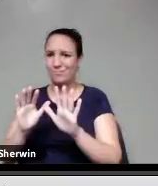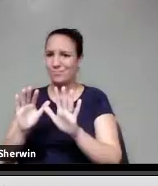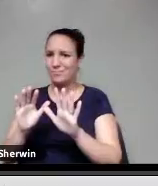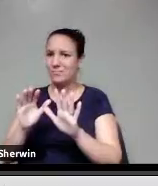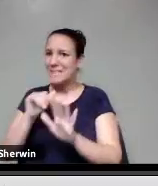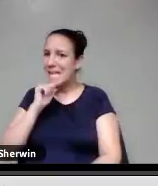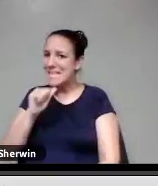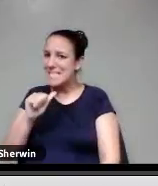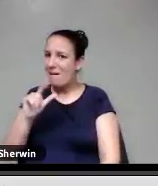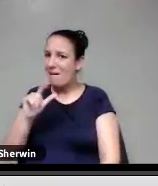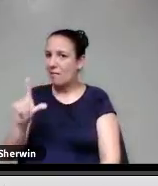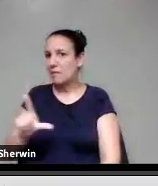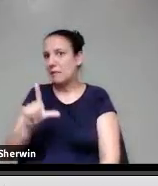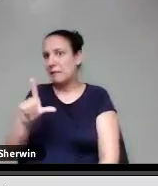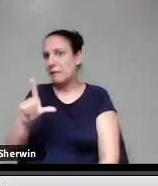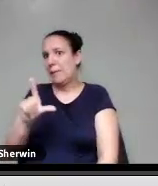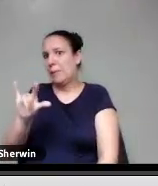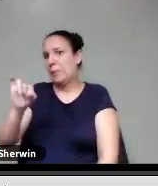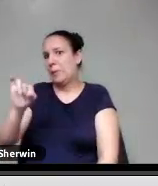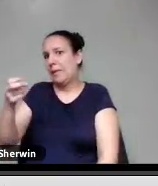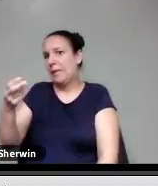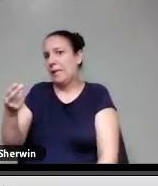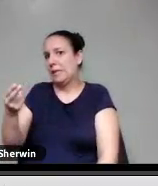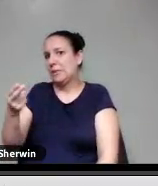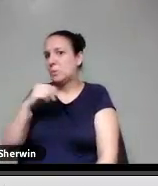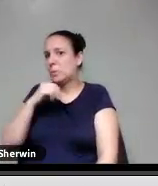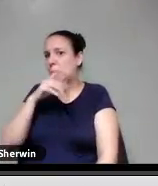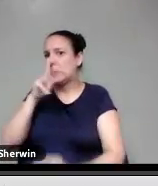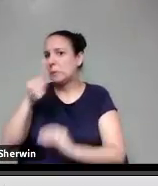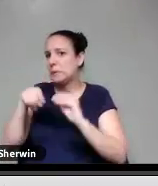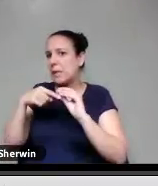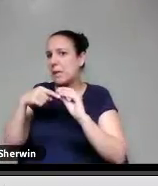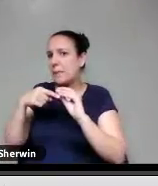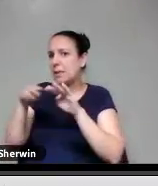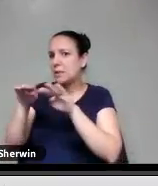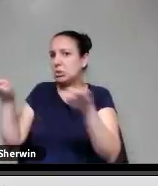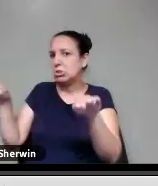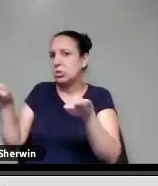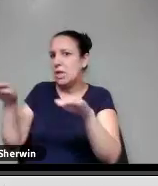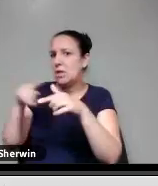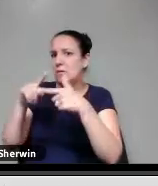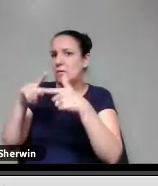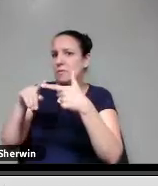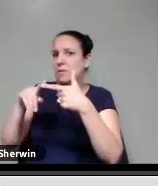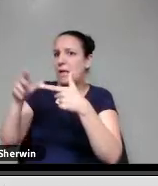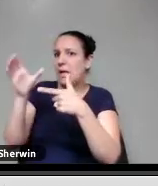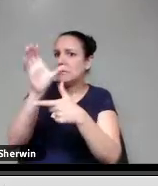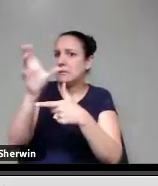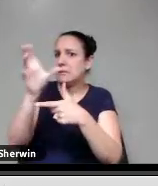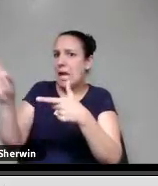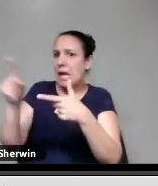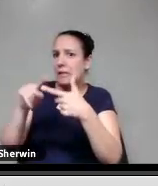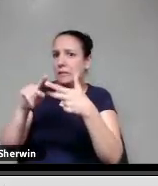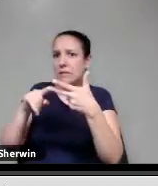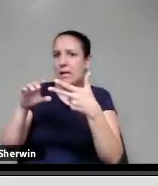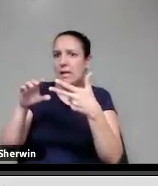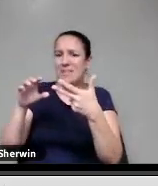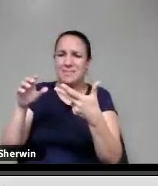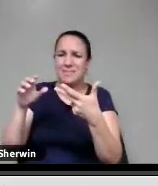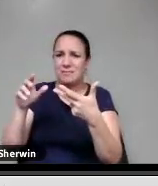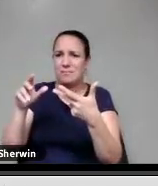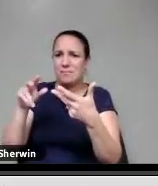library-ese. We don't talk about shelves and stacks and OCLC and literacy and all those kinds of things